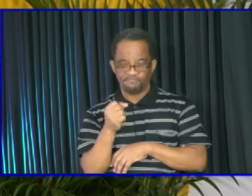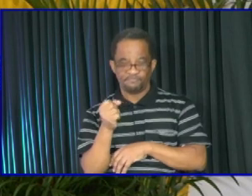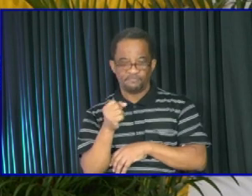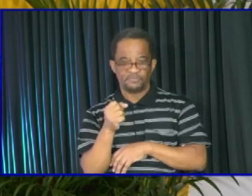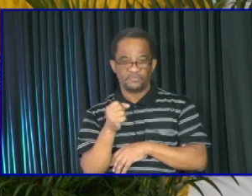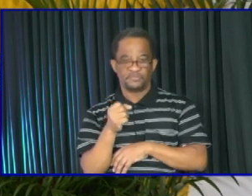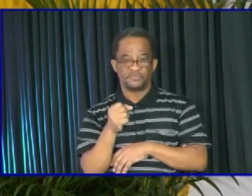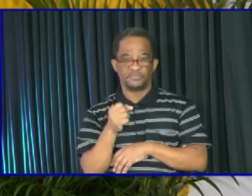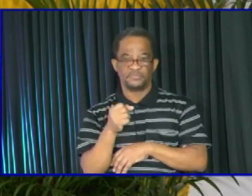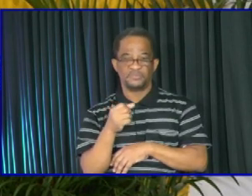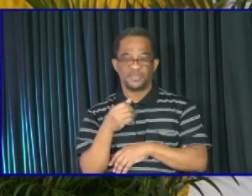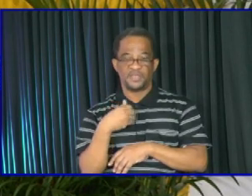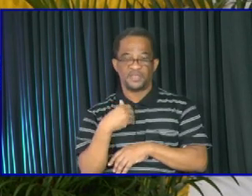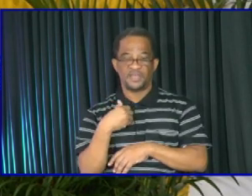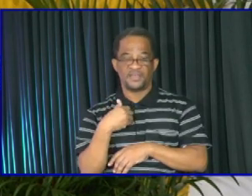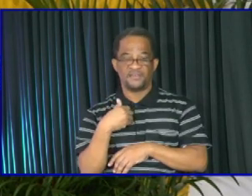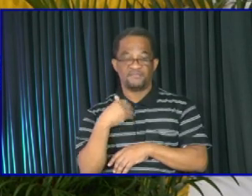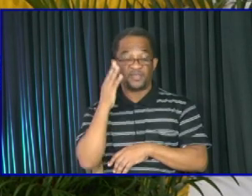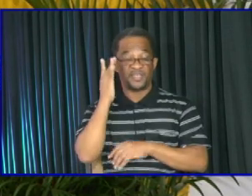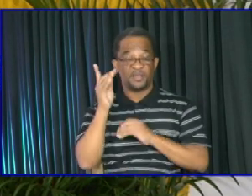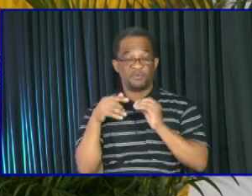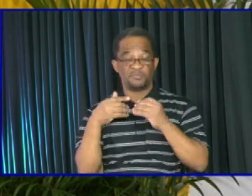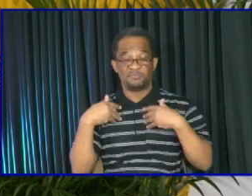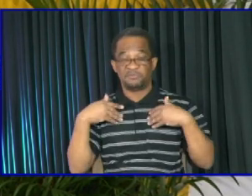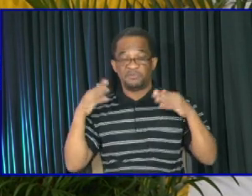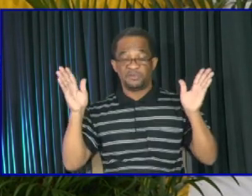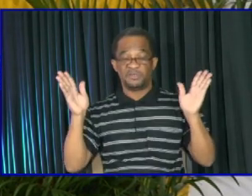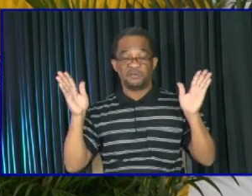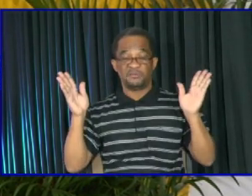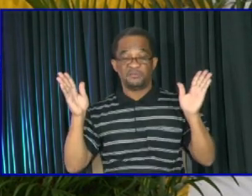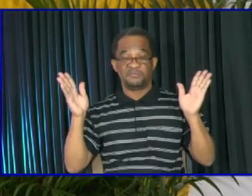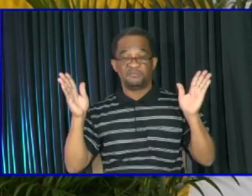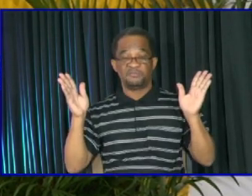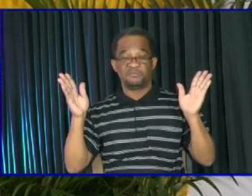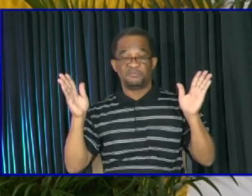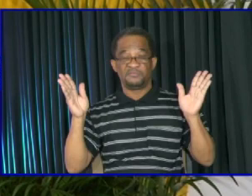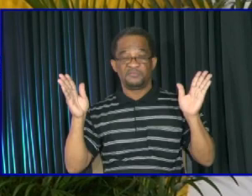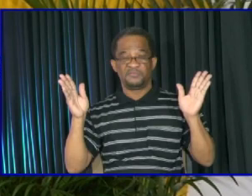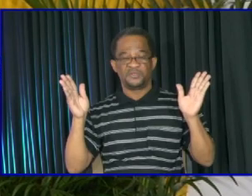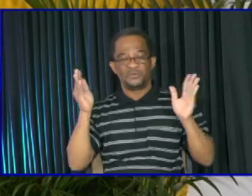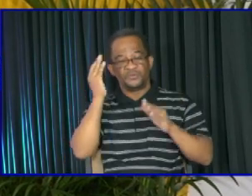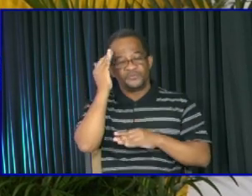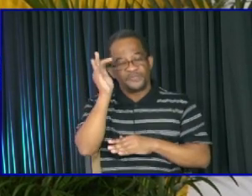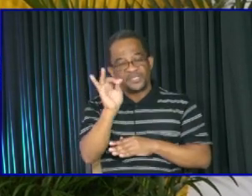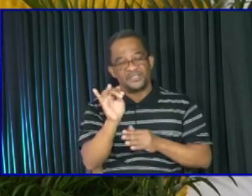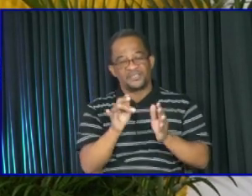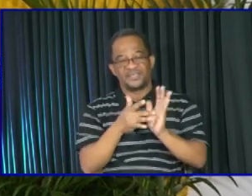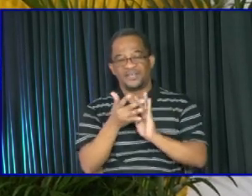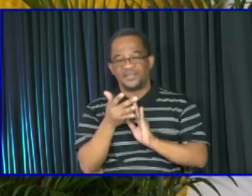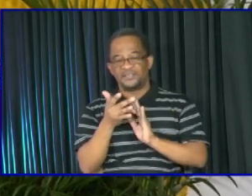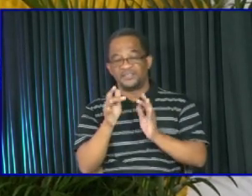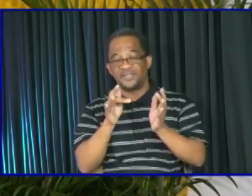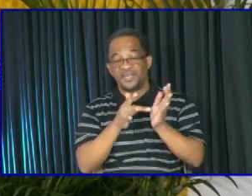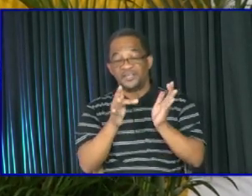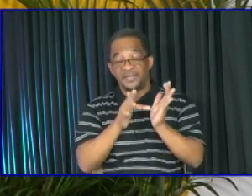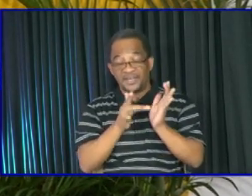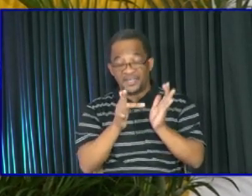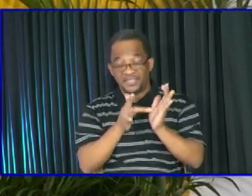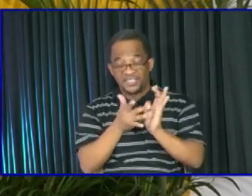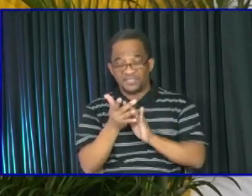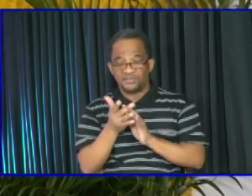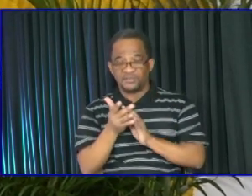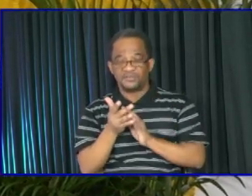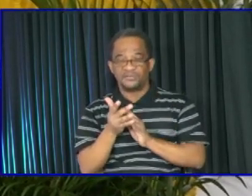She's on the verge of giving up, but don't give up, my friend. God will see you through. I know it's rough. You've had some tough